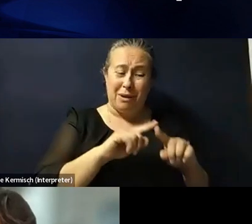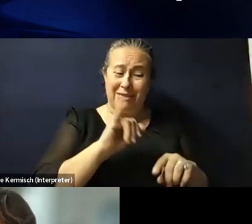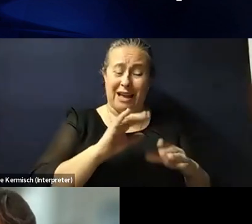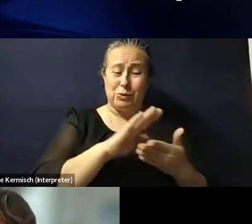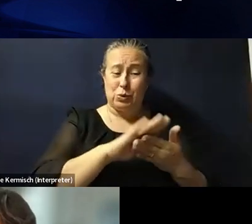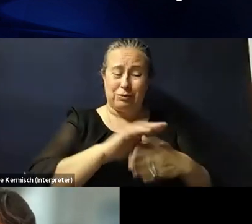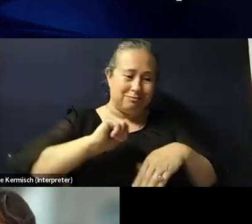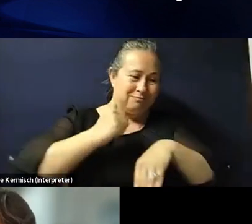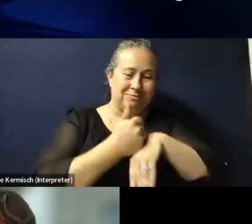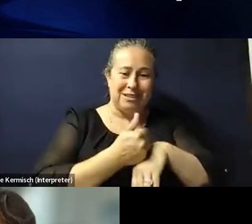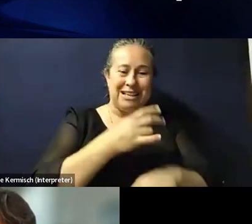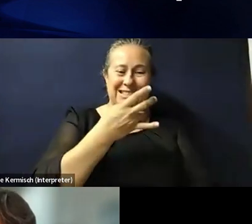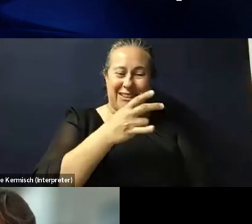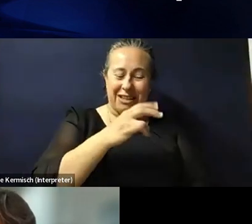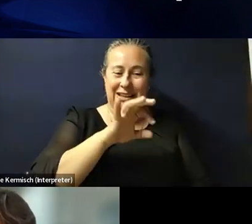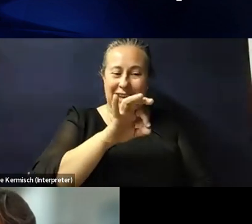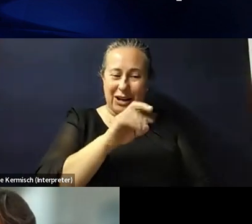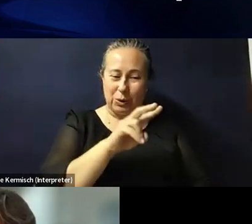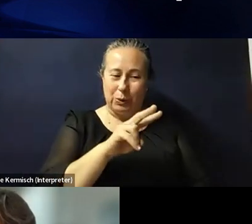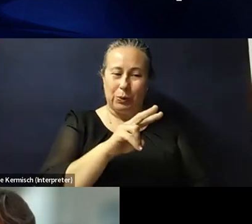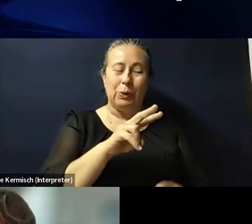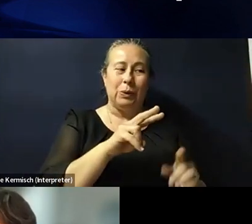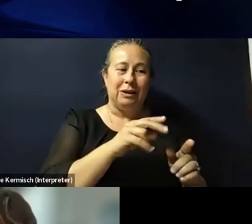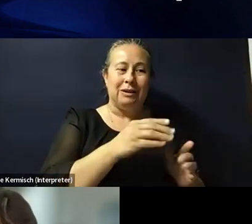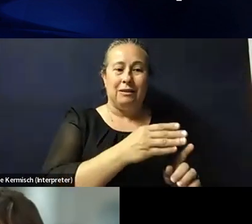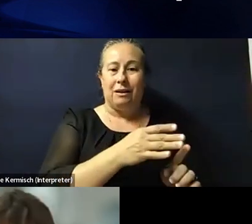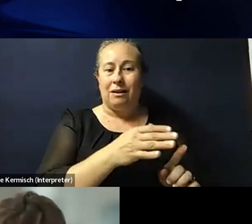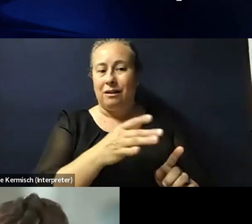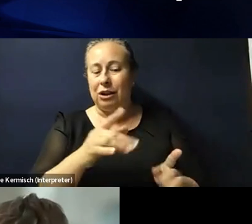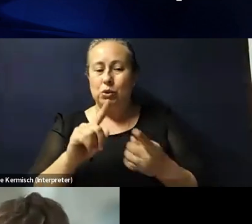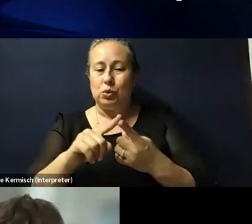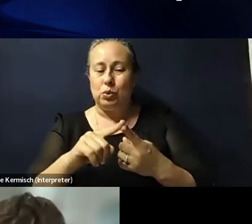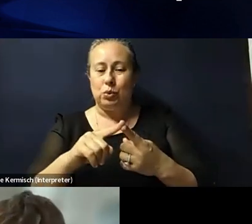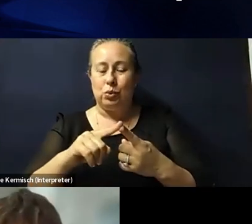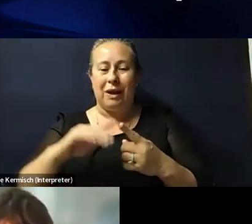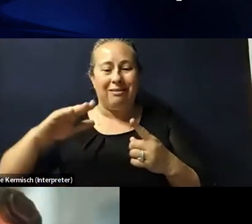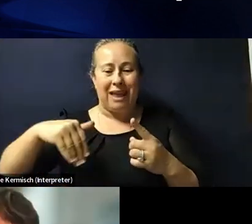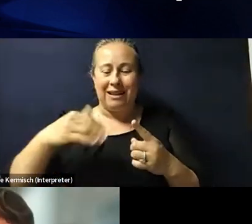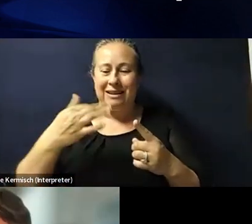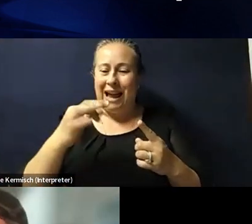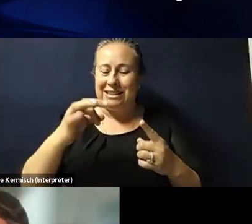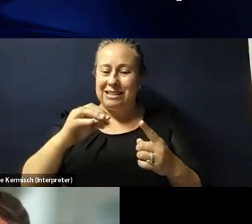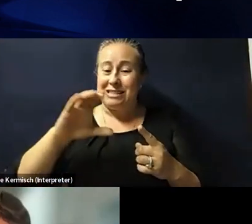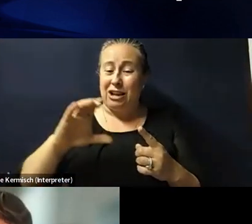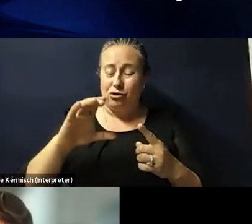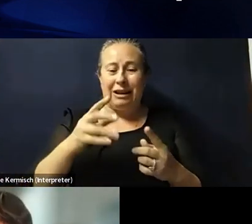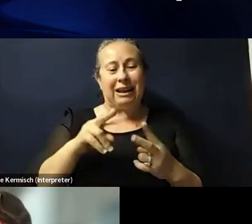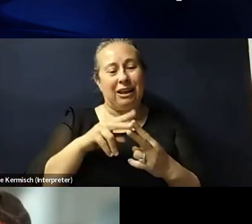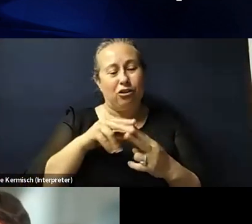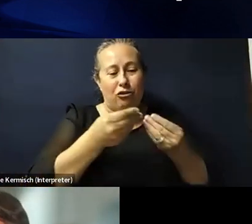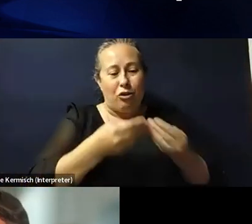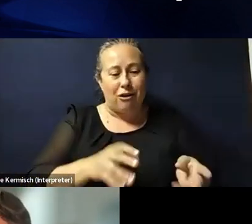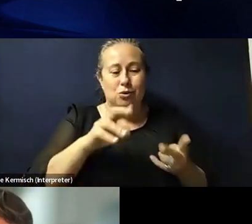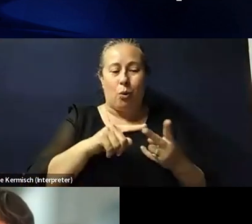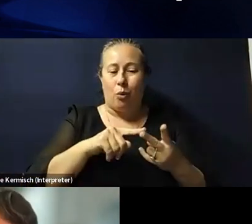1792, so the records between then and the late 19th, early 20th century have been lost or damaged or